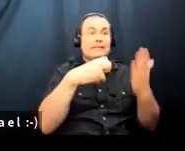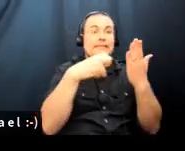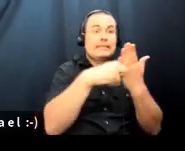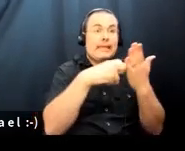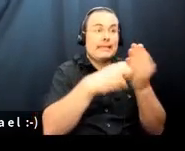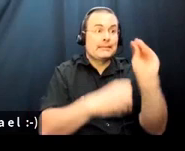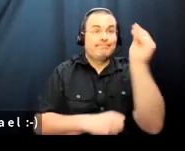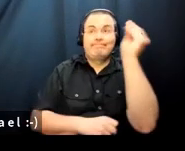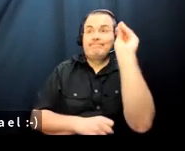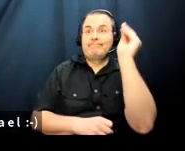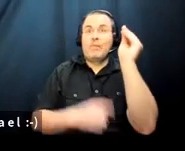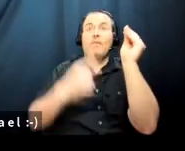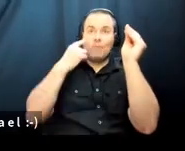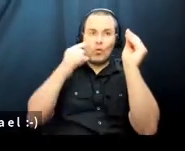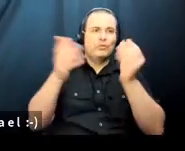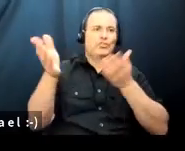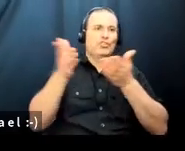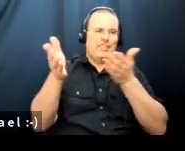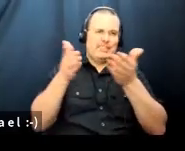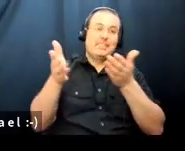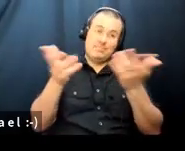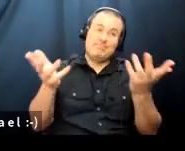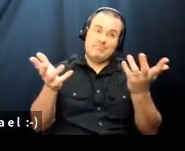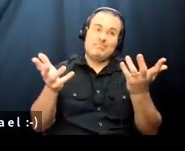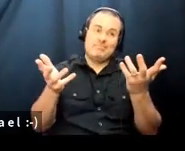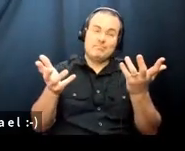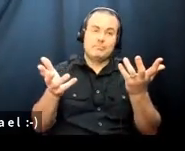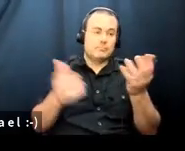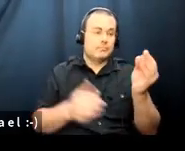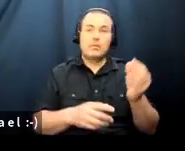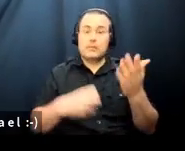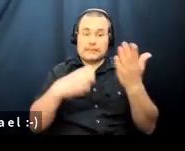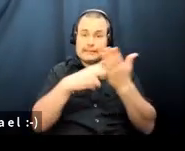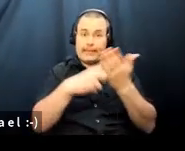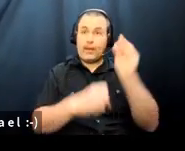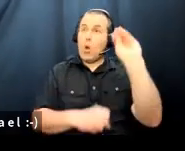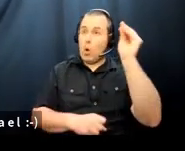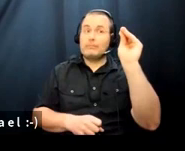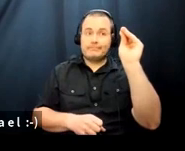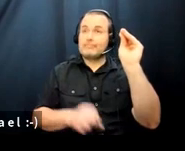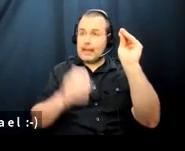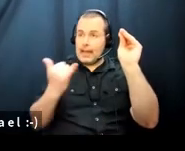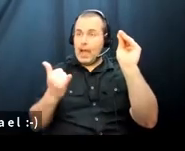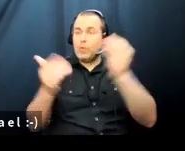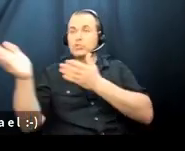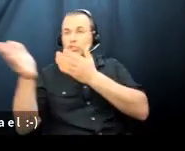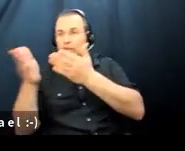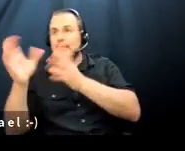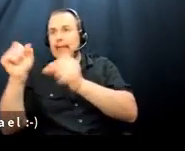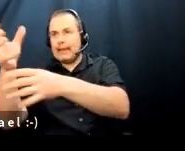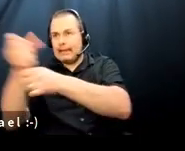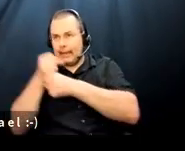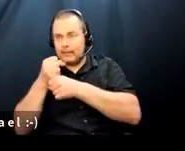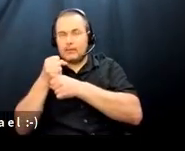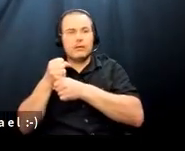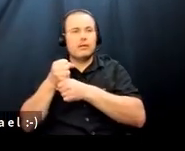services. That's what they're there for. They get you the services that you need. Worry about the